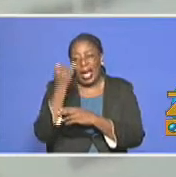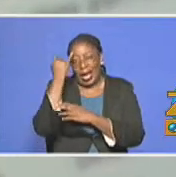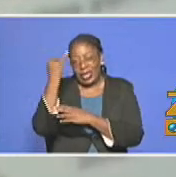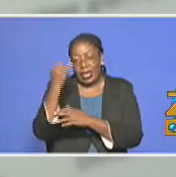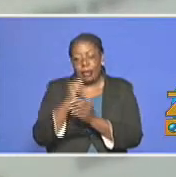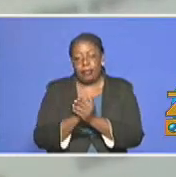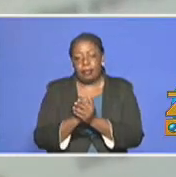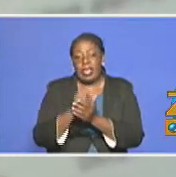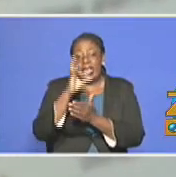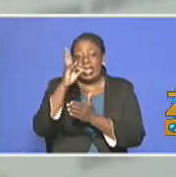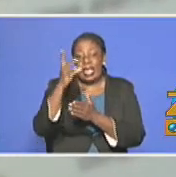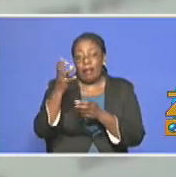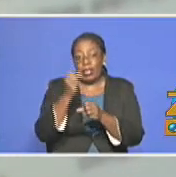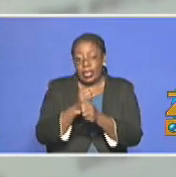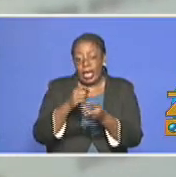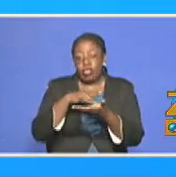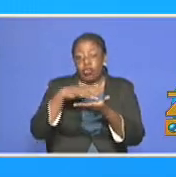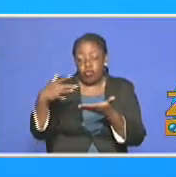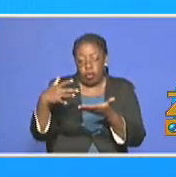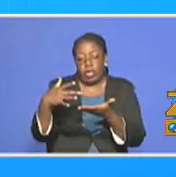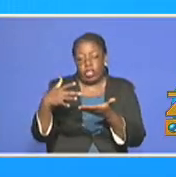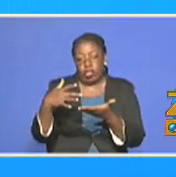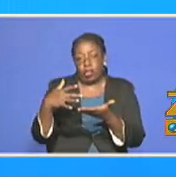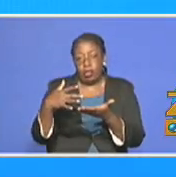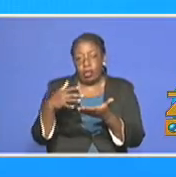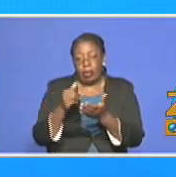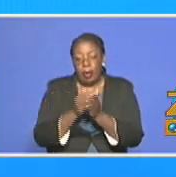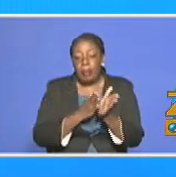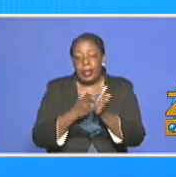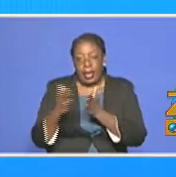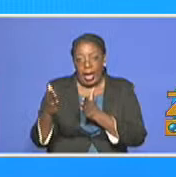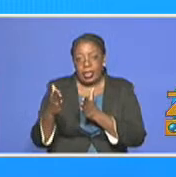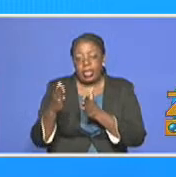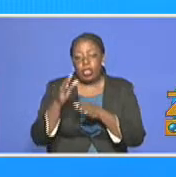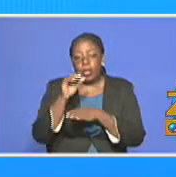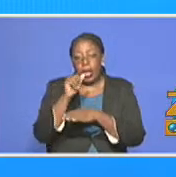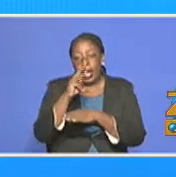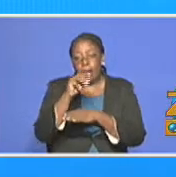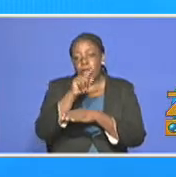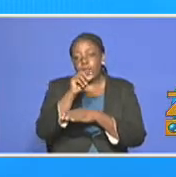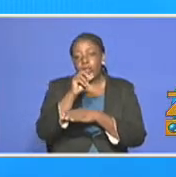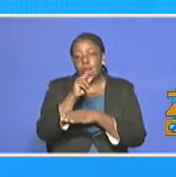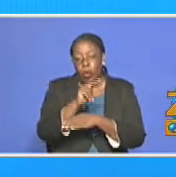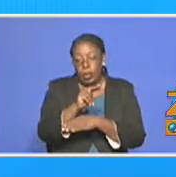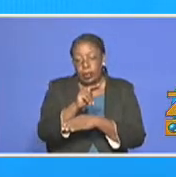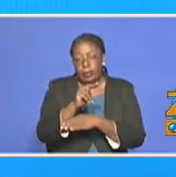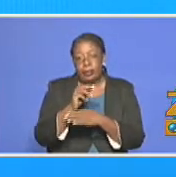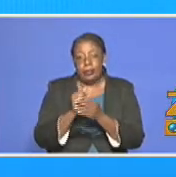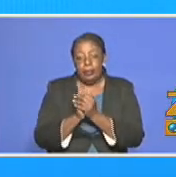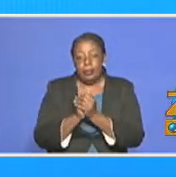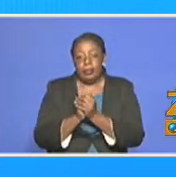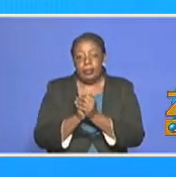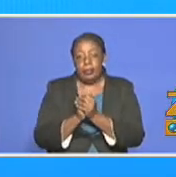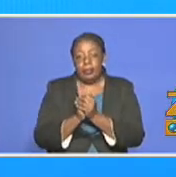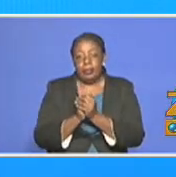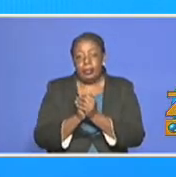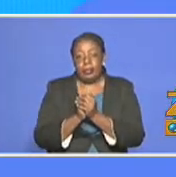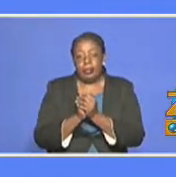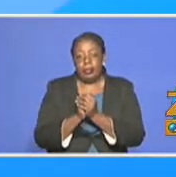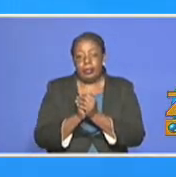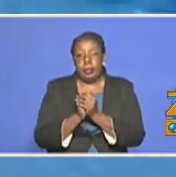Schemes is available now on Amazon. An audiobook is currently in the works. Antoine Smith, ZNS Network